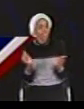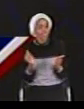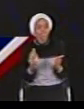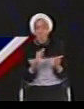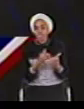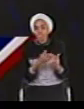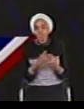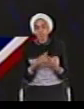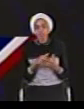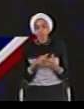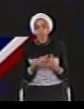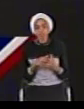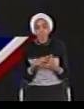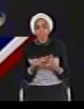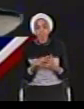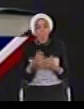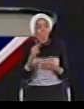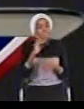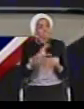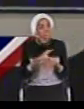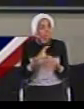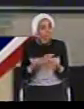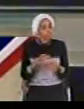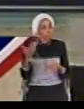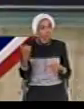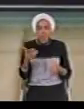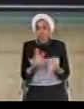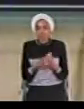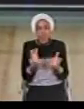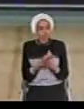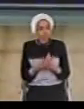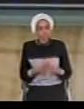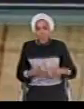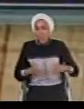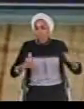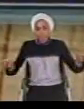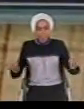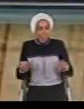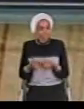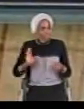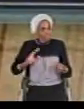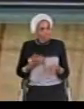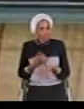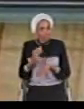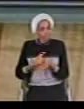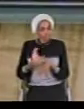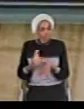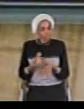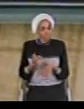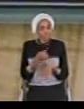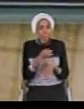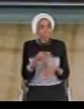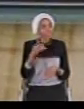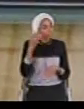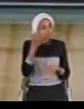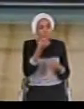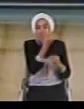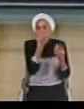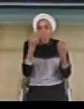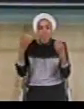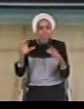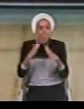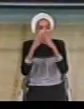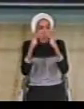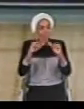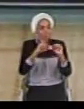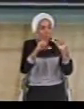unawares. The church was becoming large, like our church, and there are various house fellowships